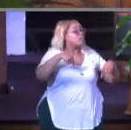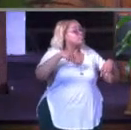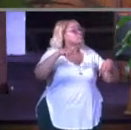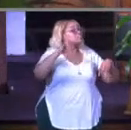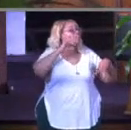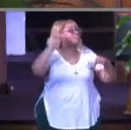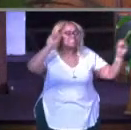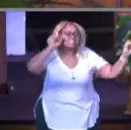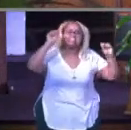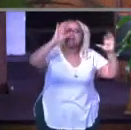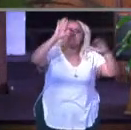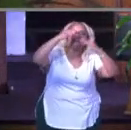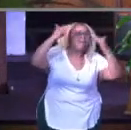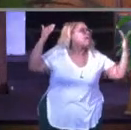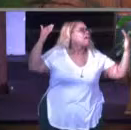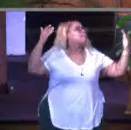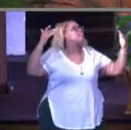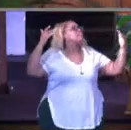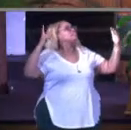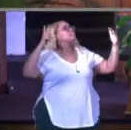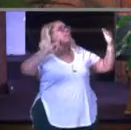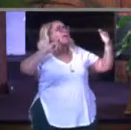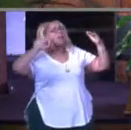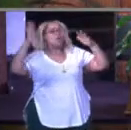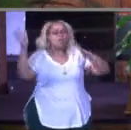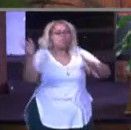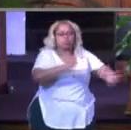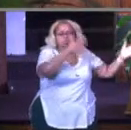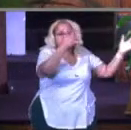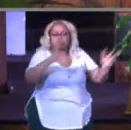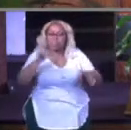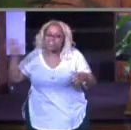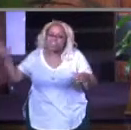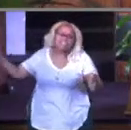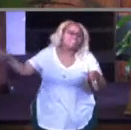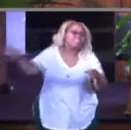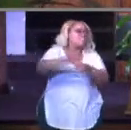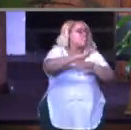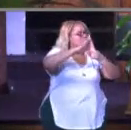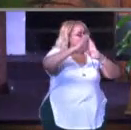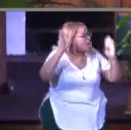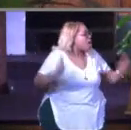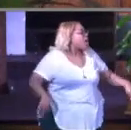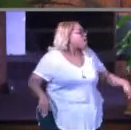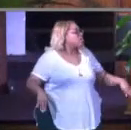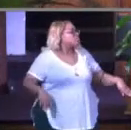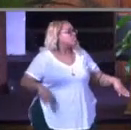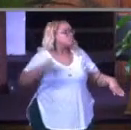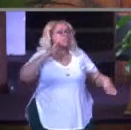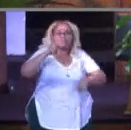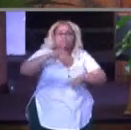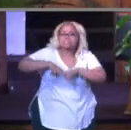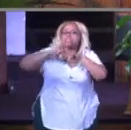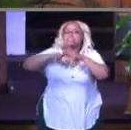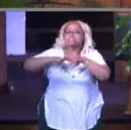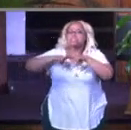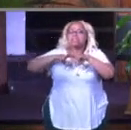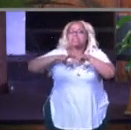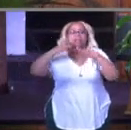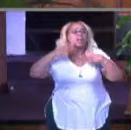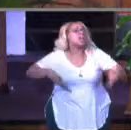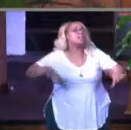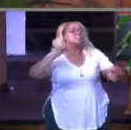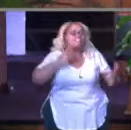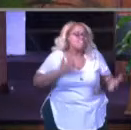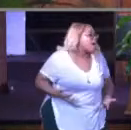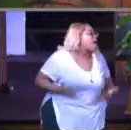came a sound out of heaven like a rushing mighty wind, and it filled the whole house where they were sitting, and cloven